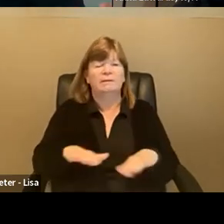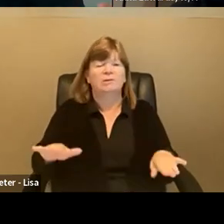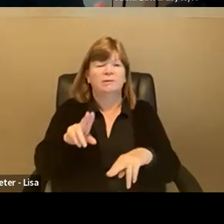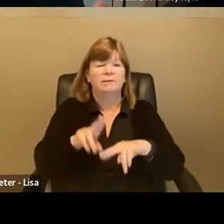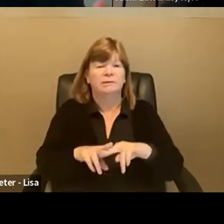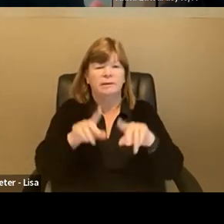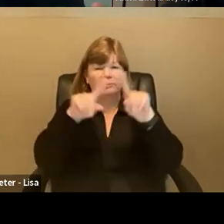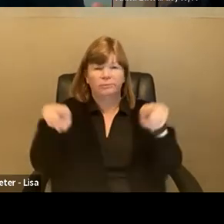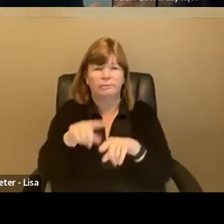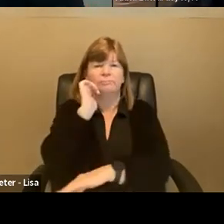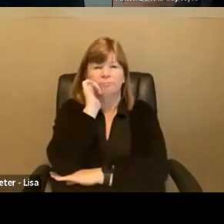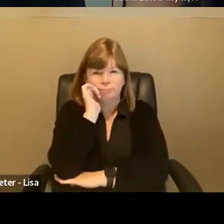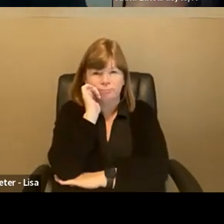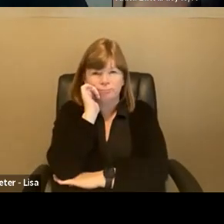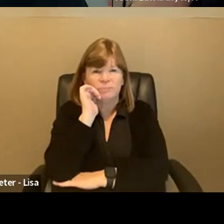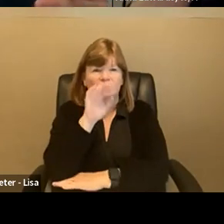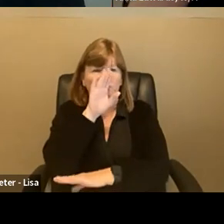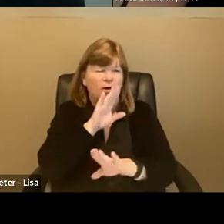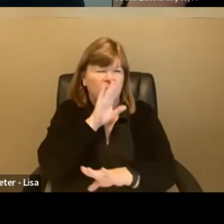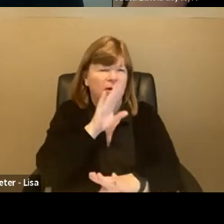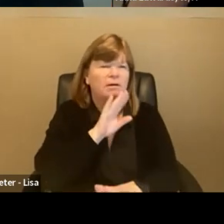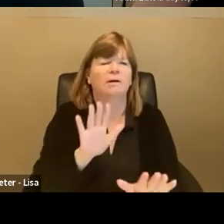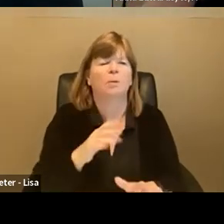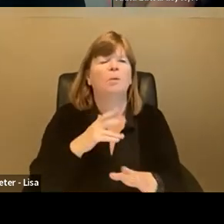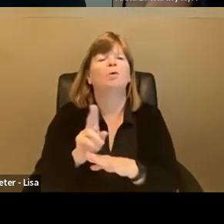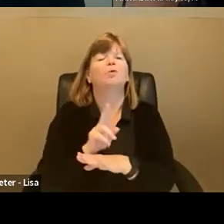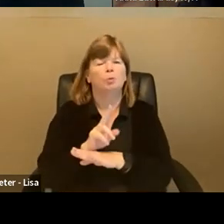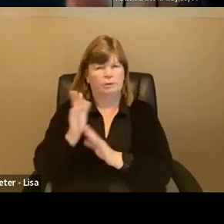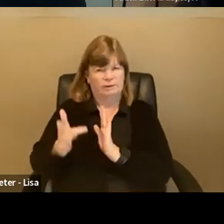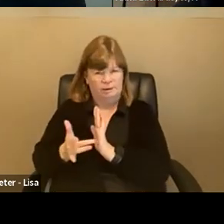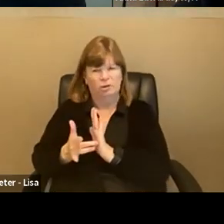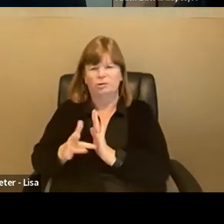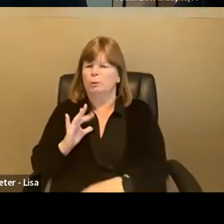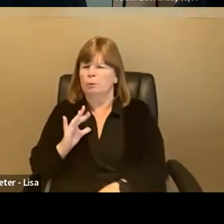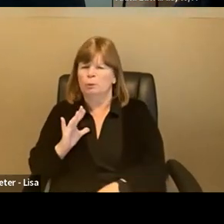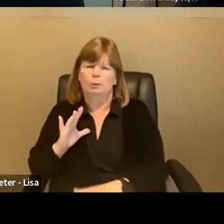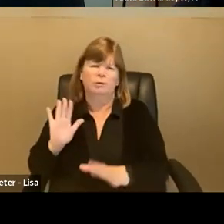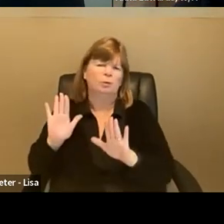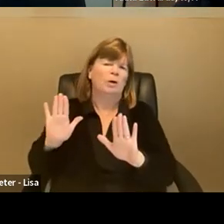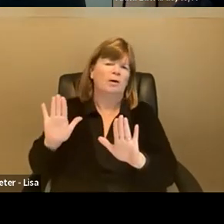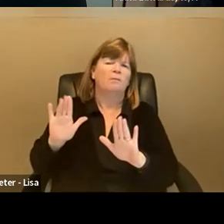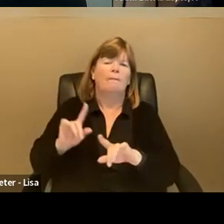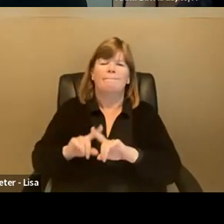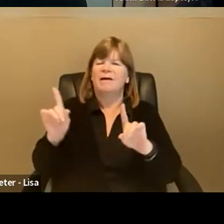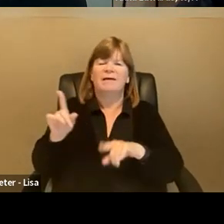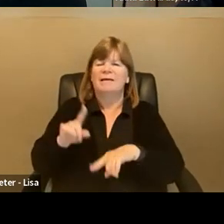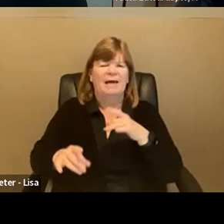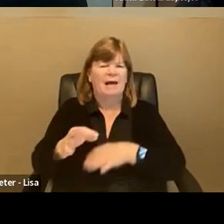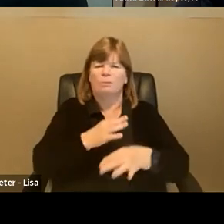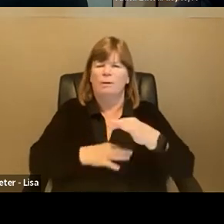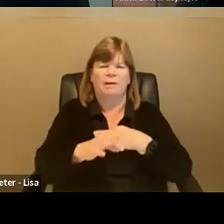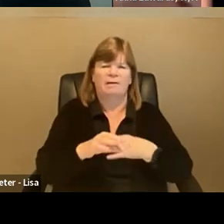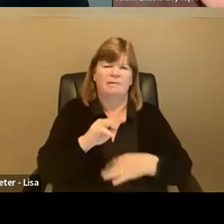very frustrated in some cases. So we want to use technology, and it's magical, and there's lots of things it can do, but what it can't replace is the magic